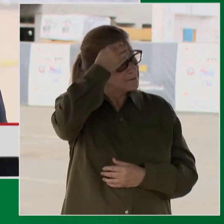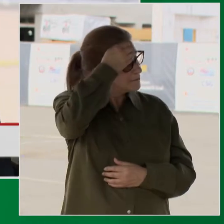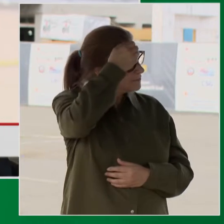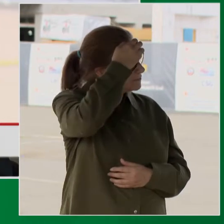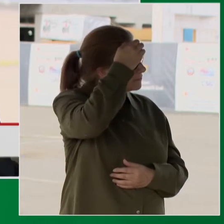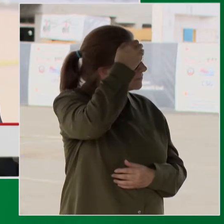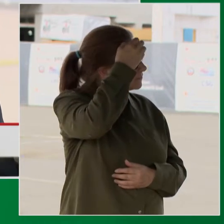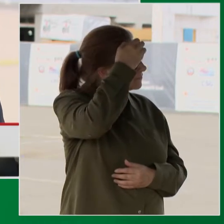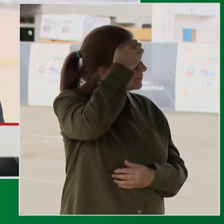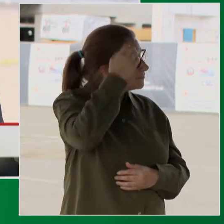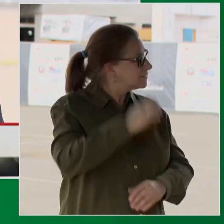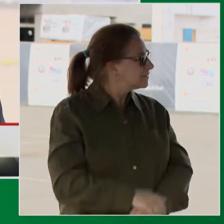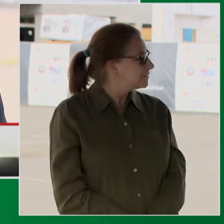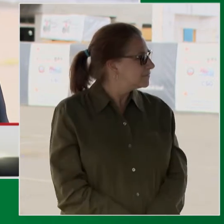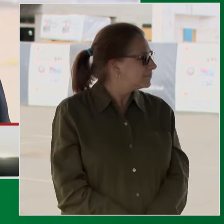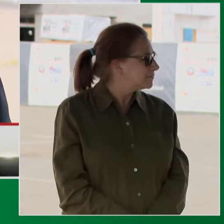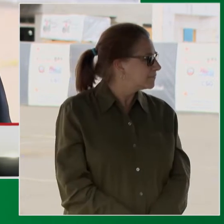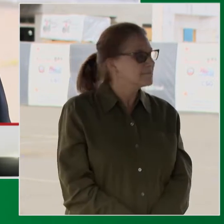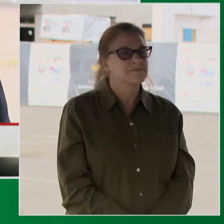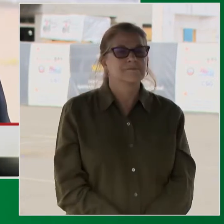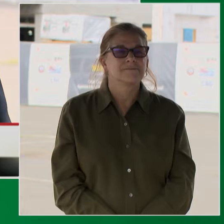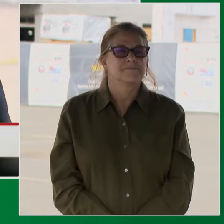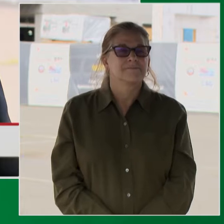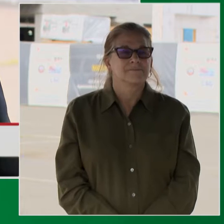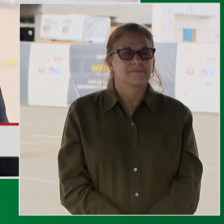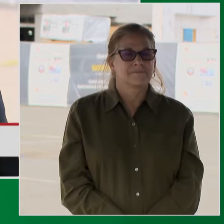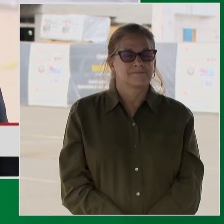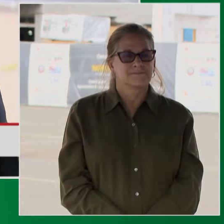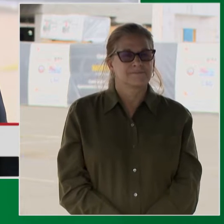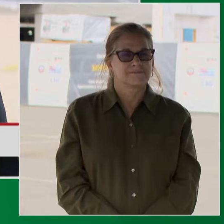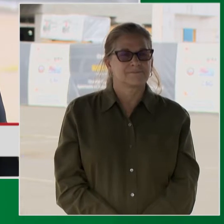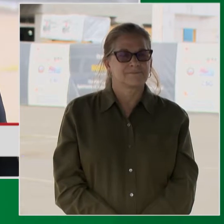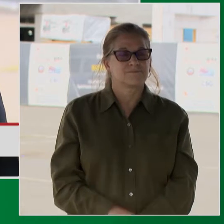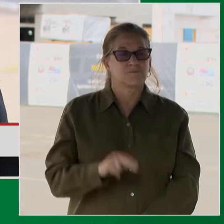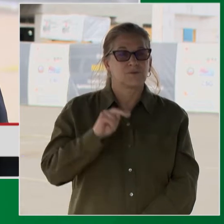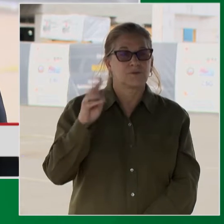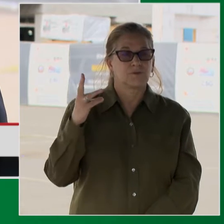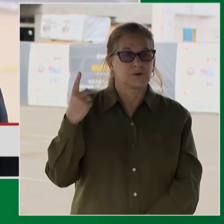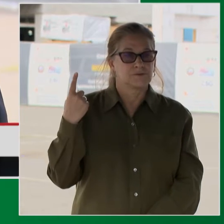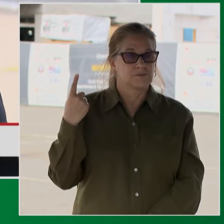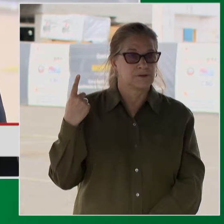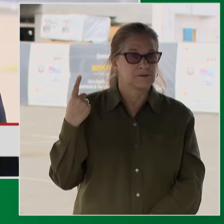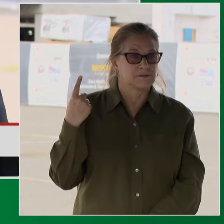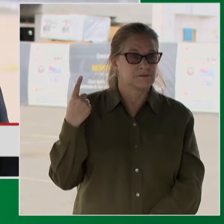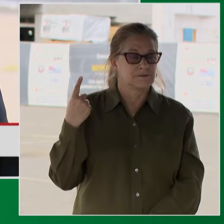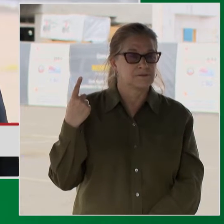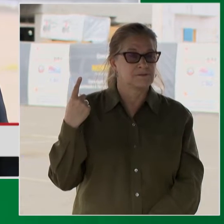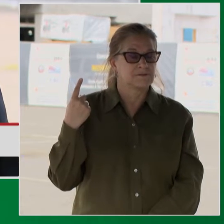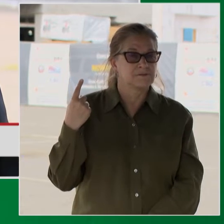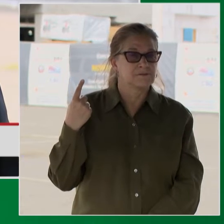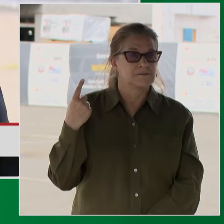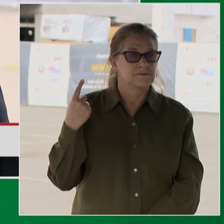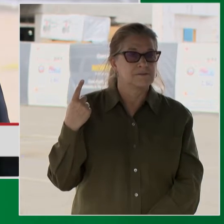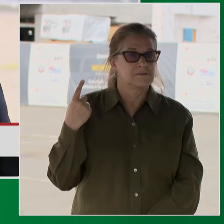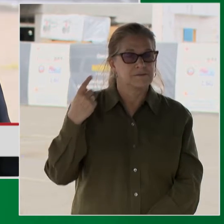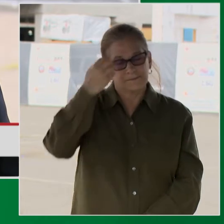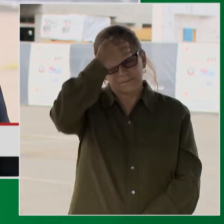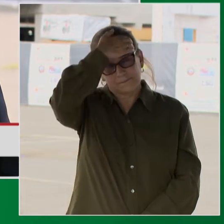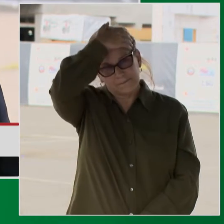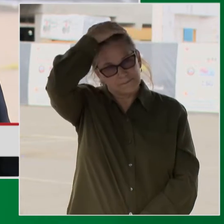So we are at the first new community site, actually Northwest 1, and there are 3 other sites, pardon me, Park